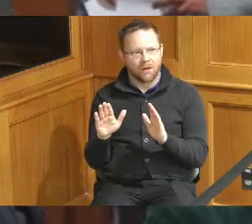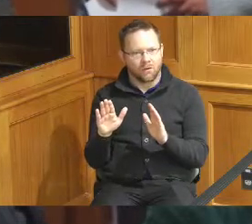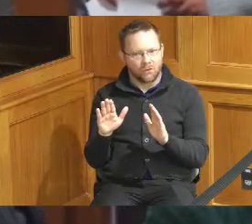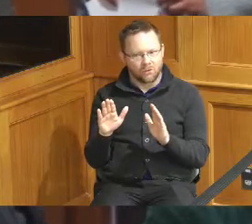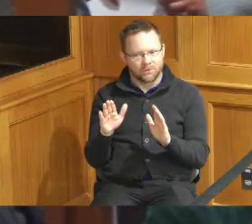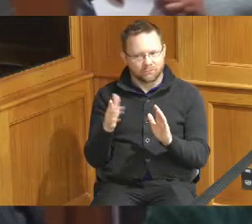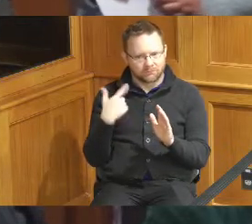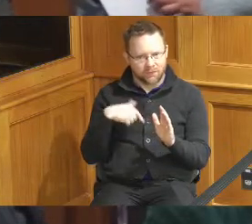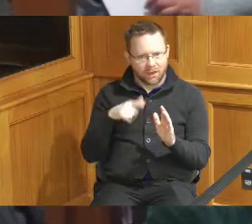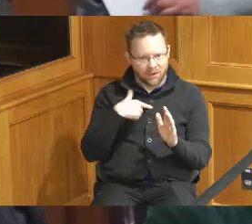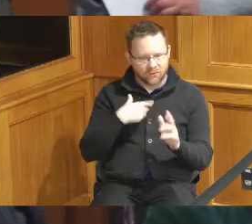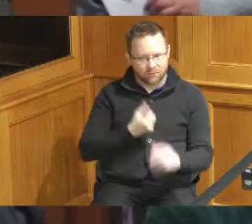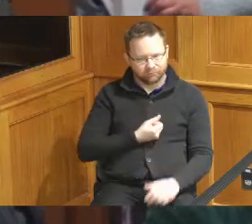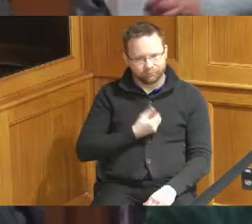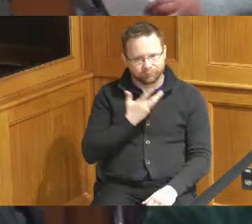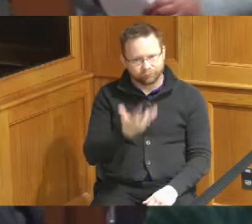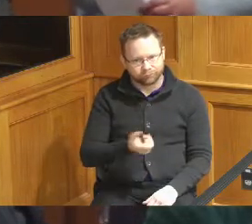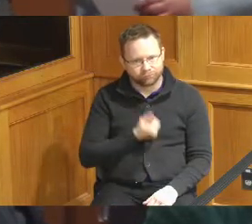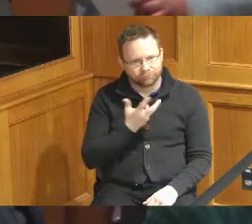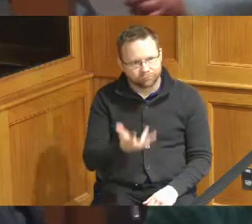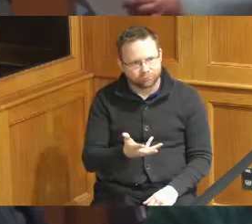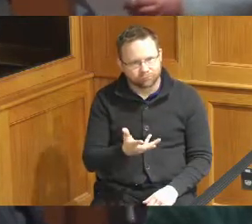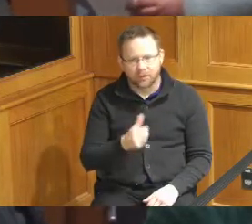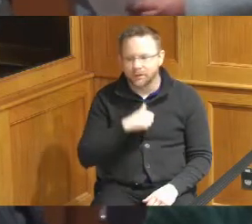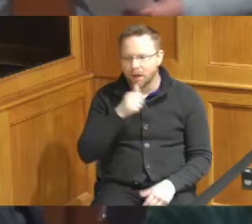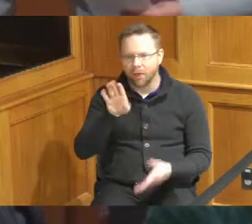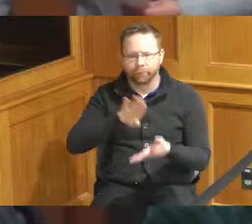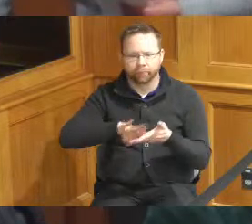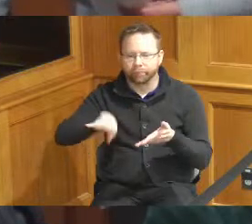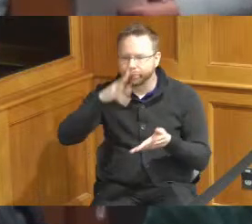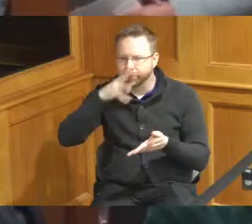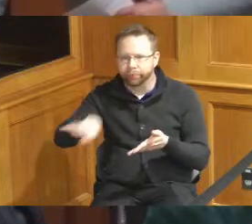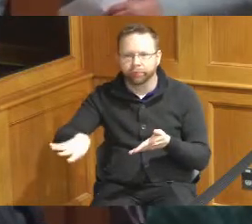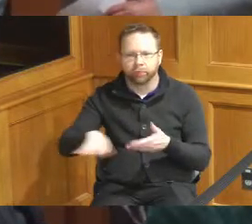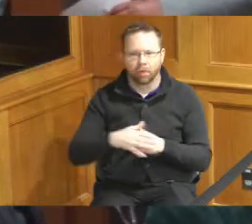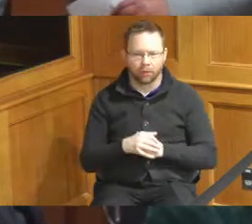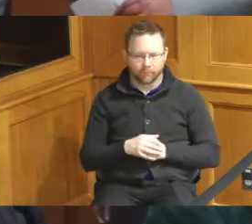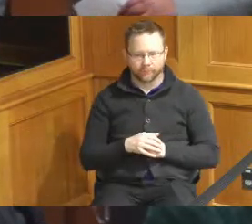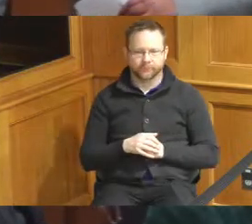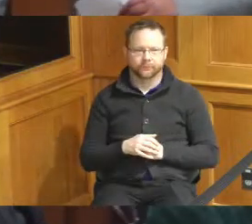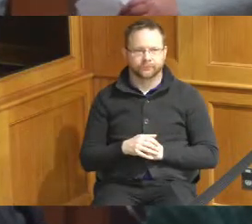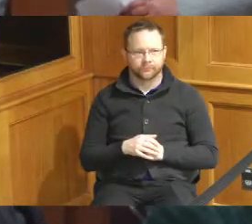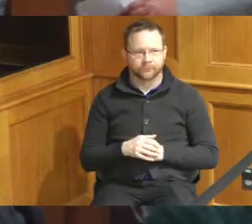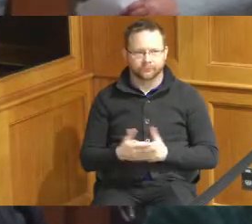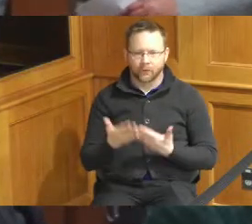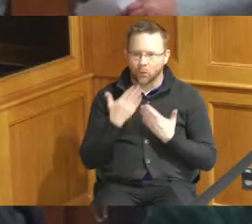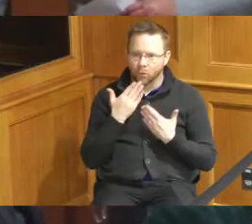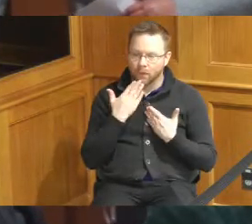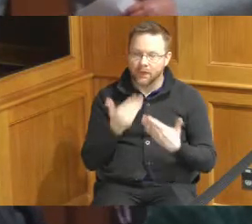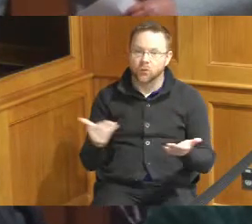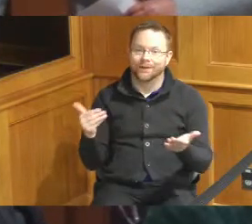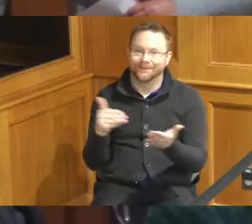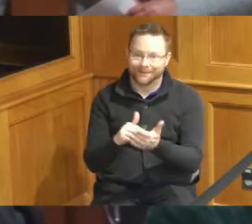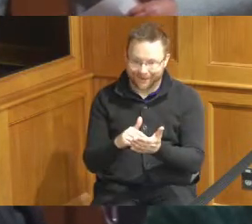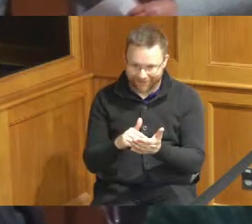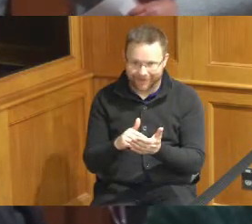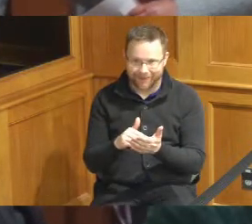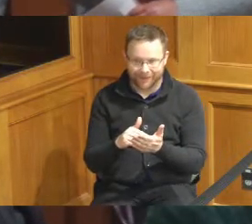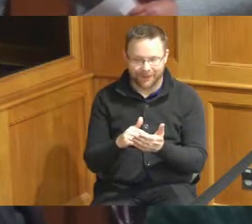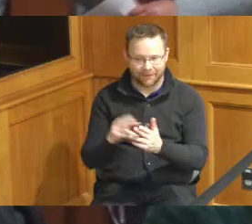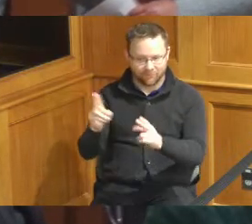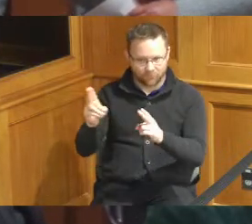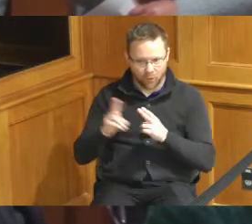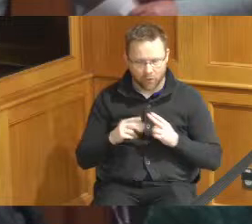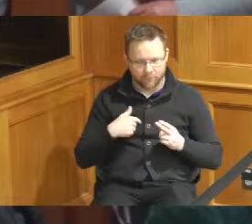to be heard and to be not omitted in the decision-making process. So thank you again for this